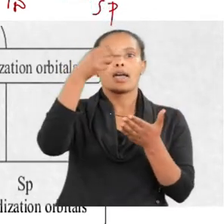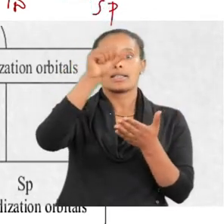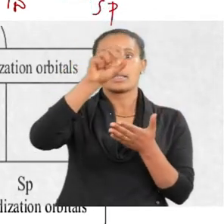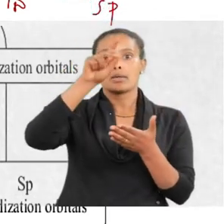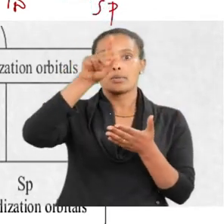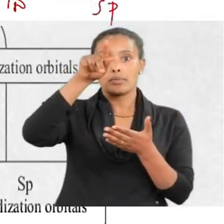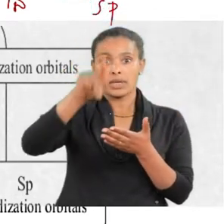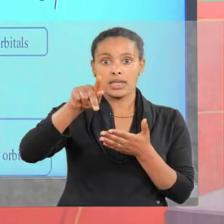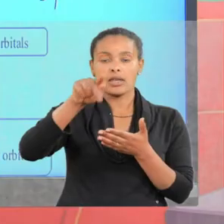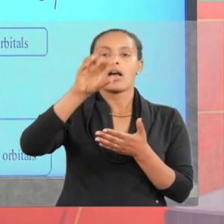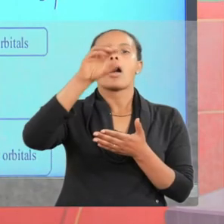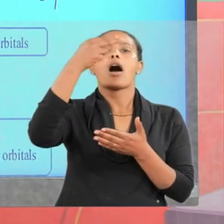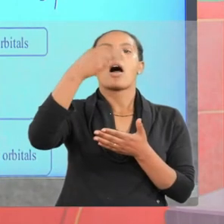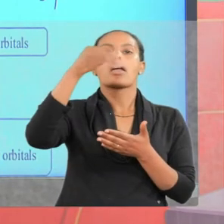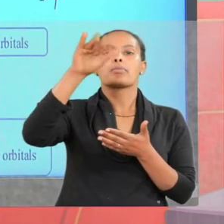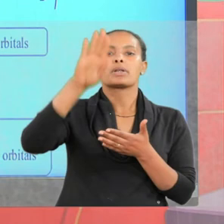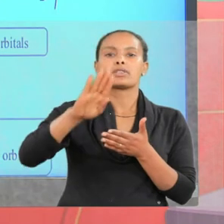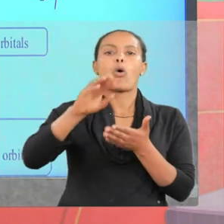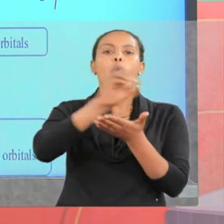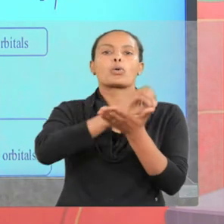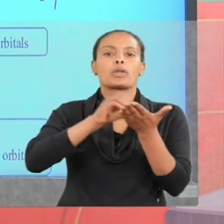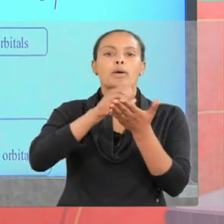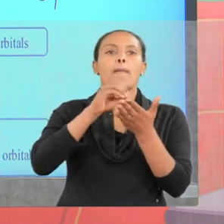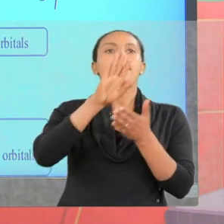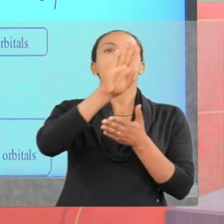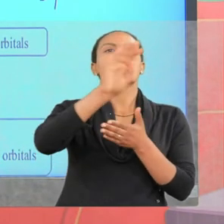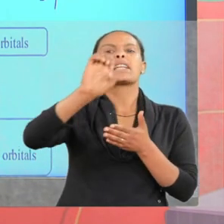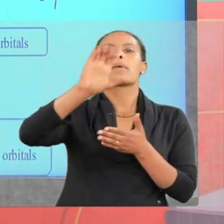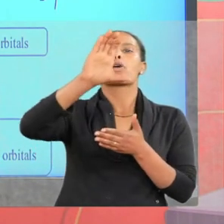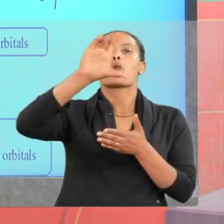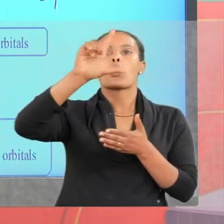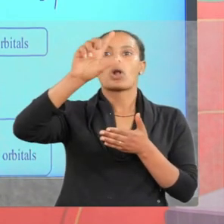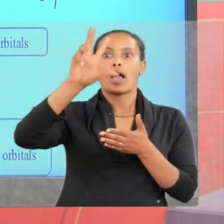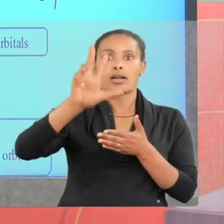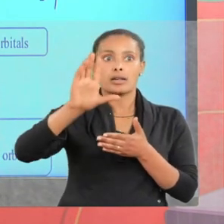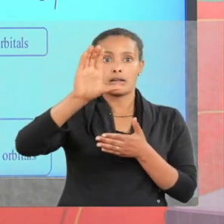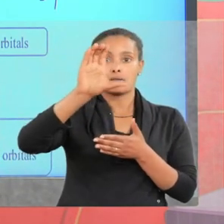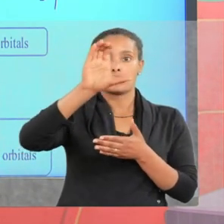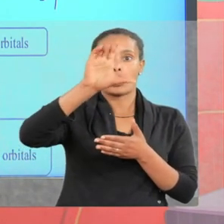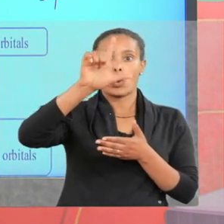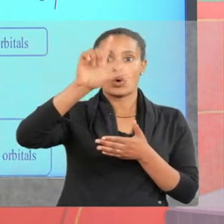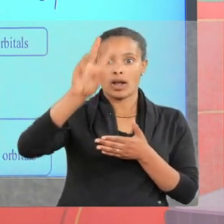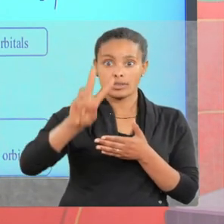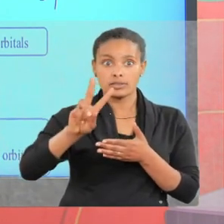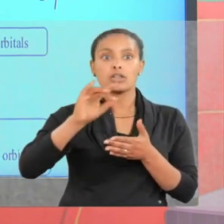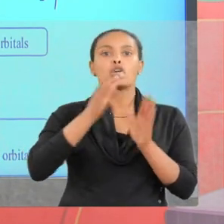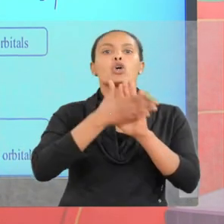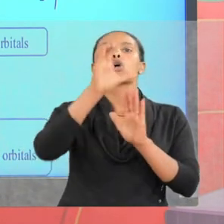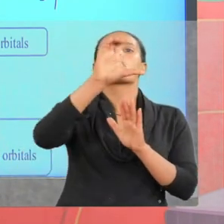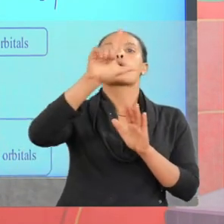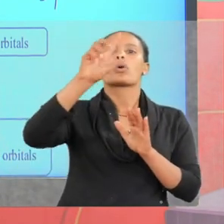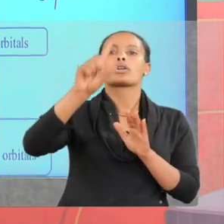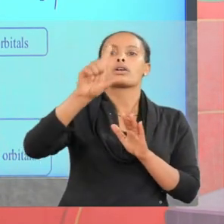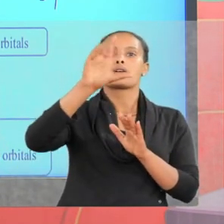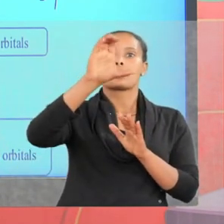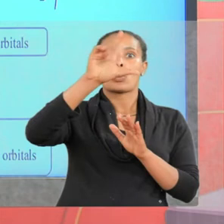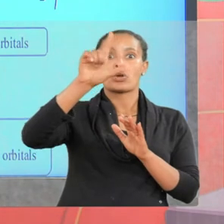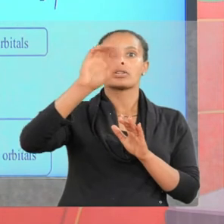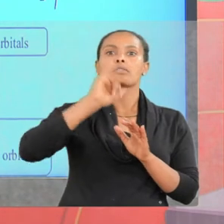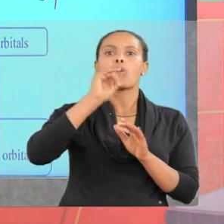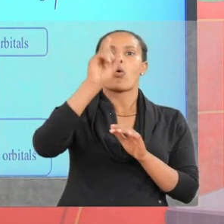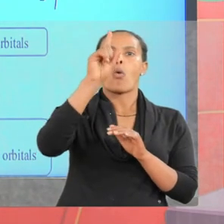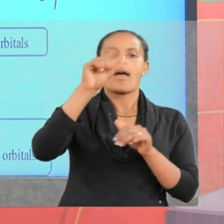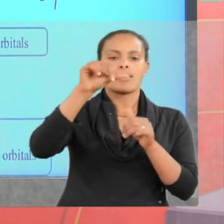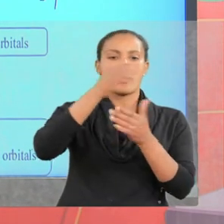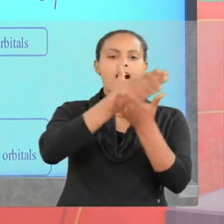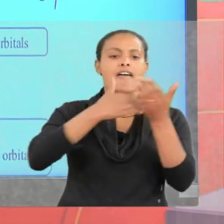hybrid orbital. Now, beryllium chloride. Chlorine has one half filled p